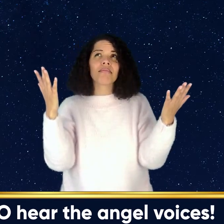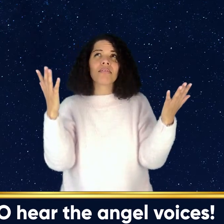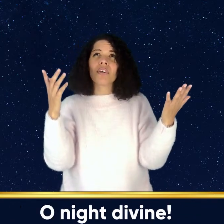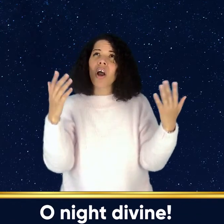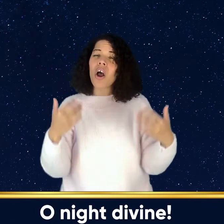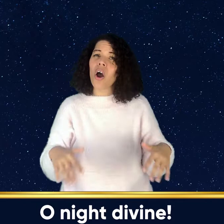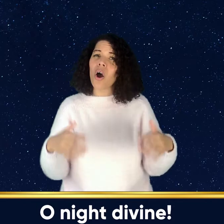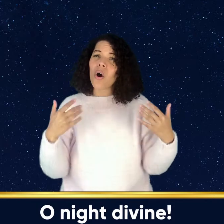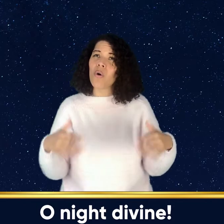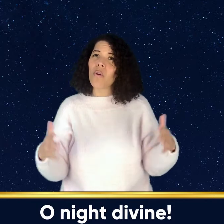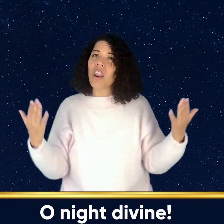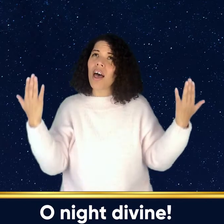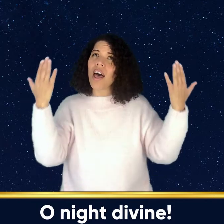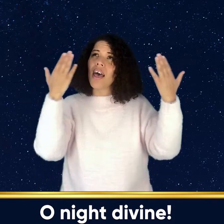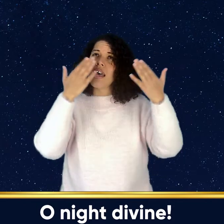voices, O